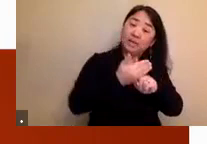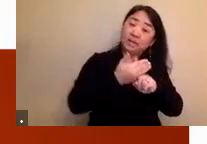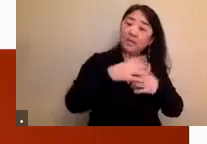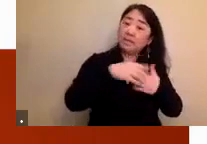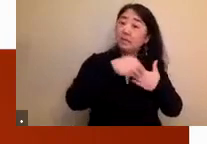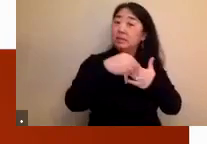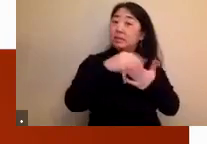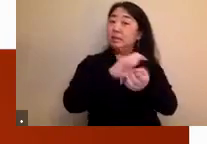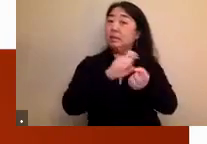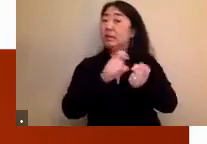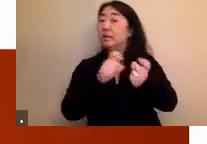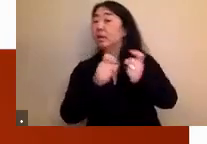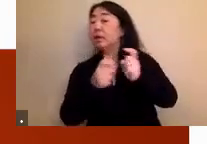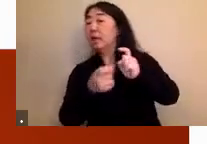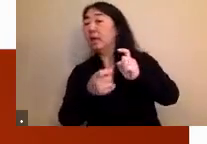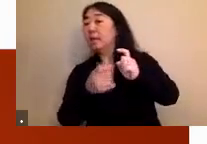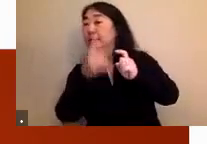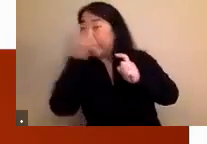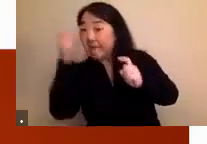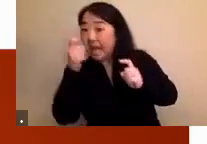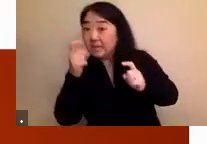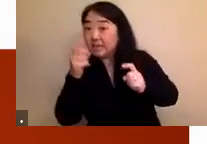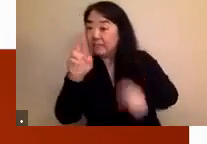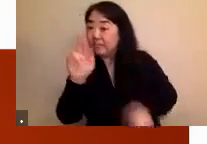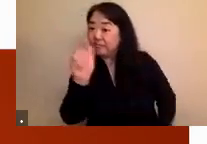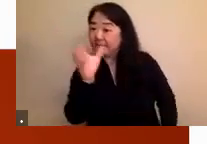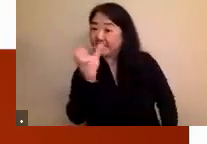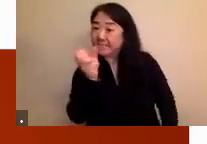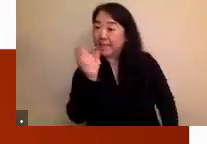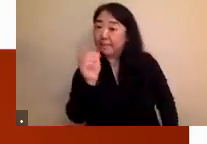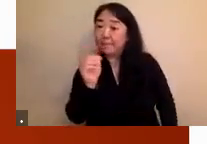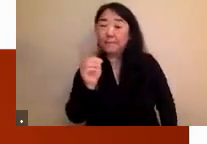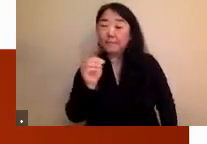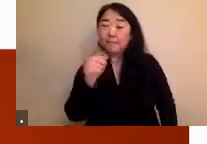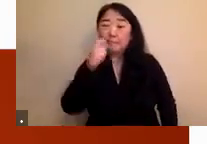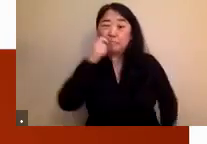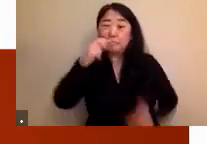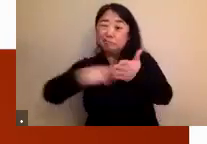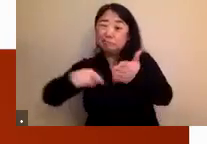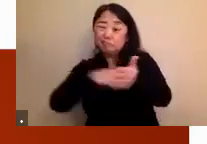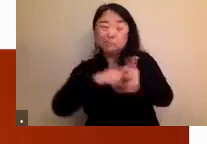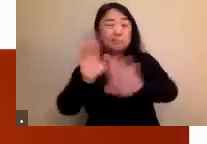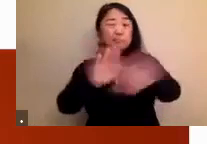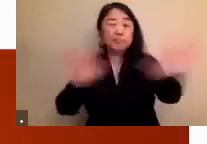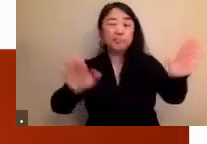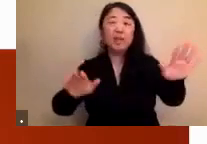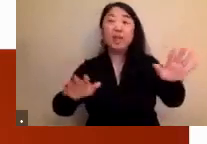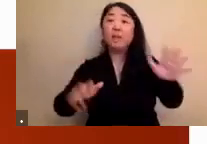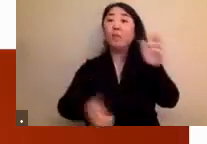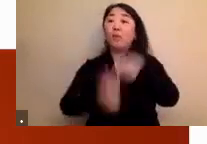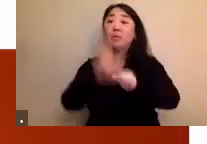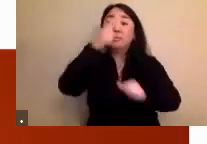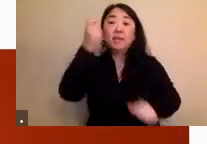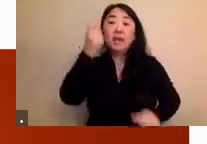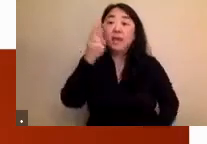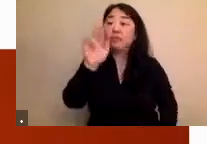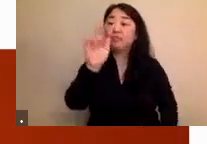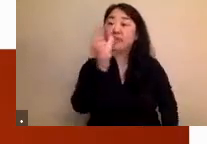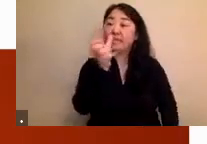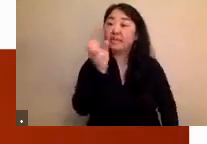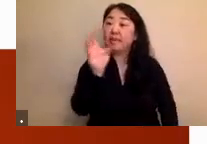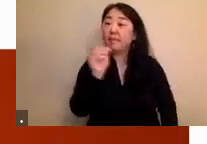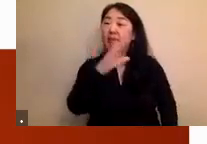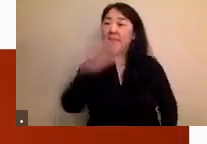on racism. Most of racism and discrimination is